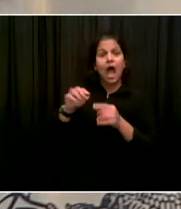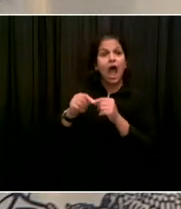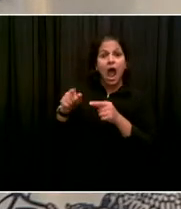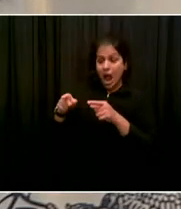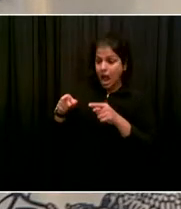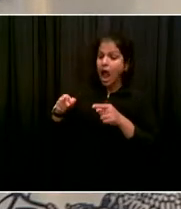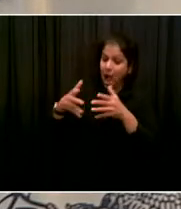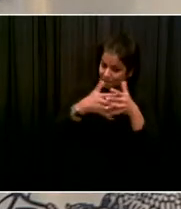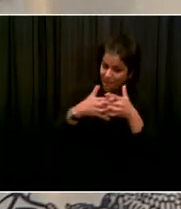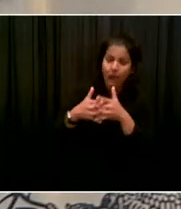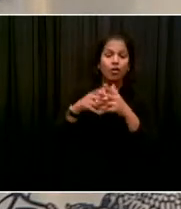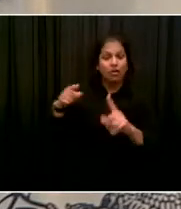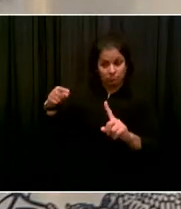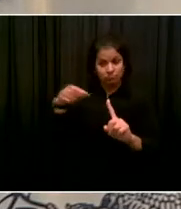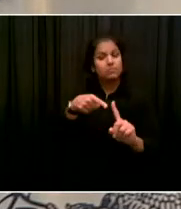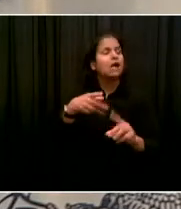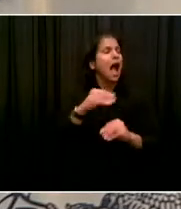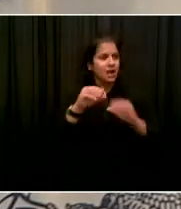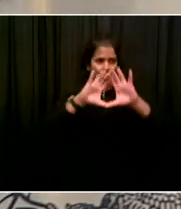Dr. Katz.